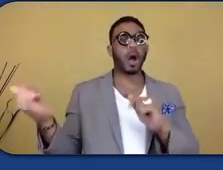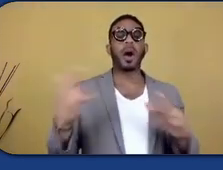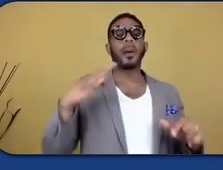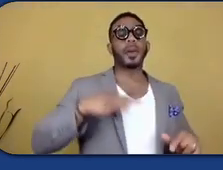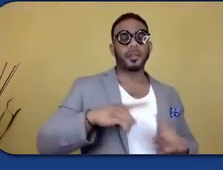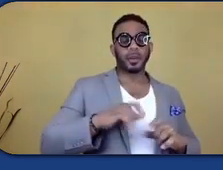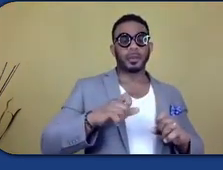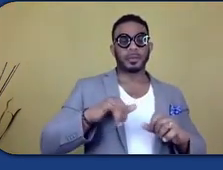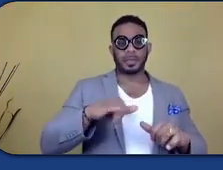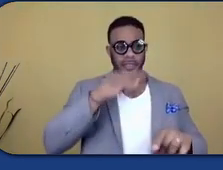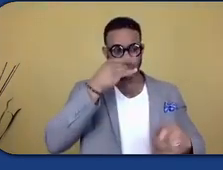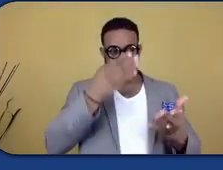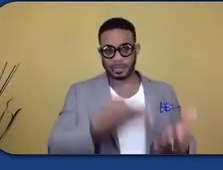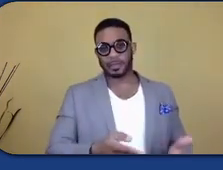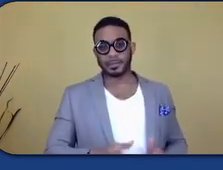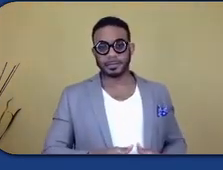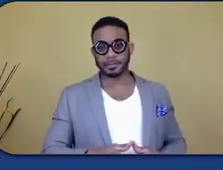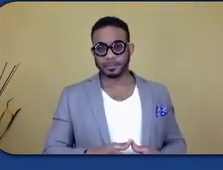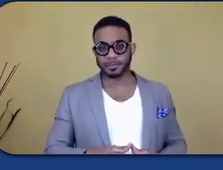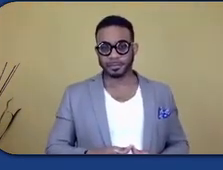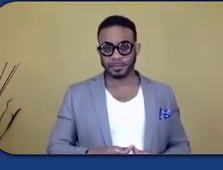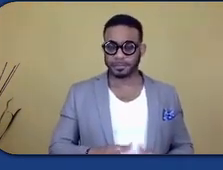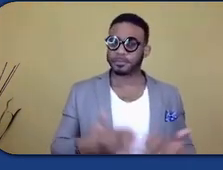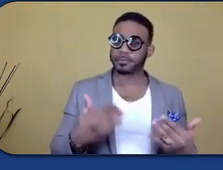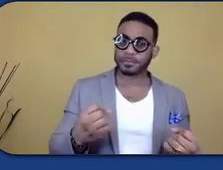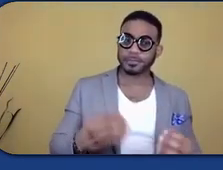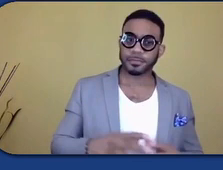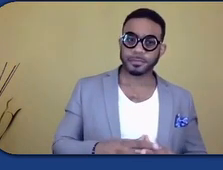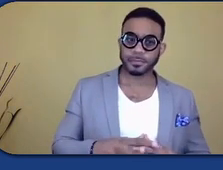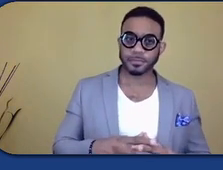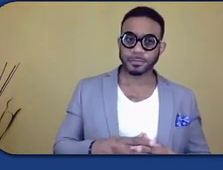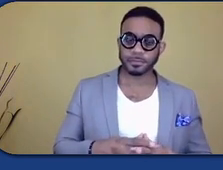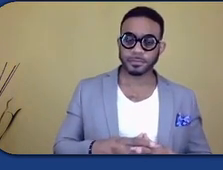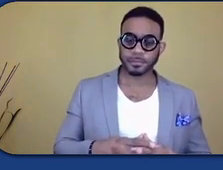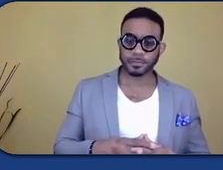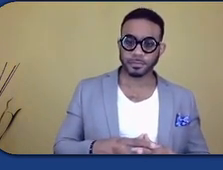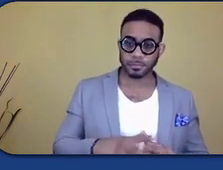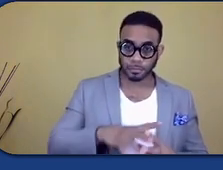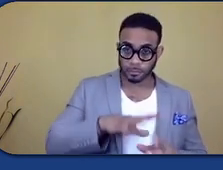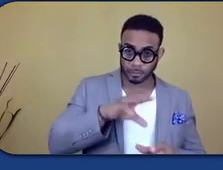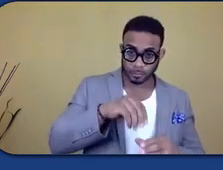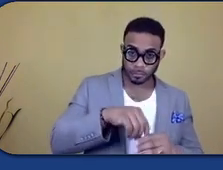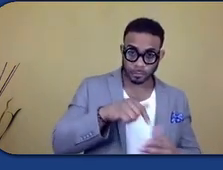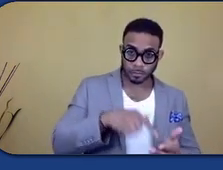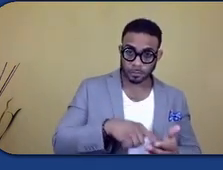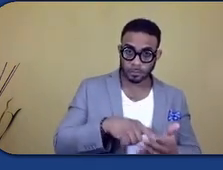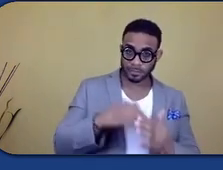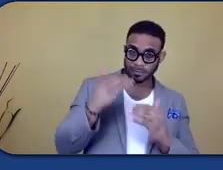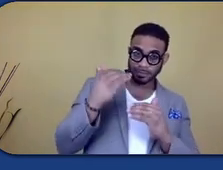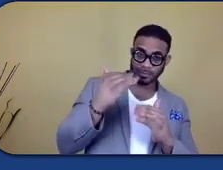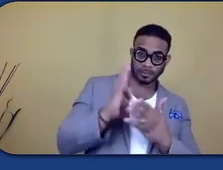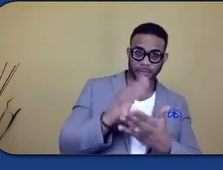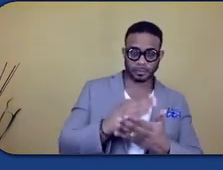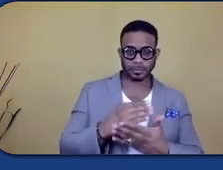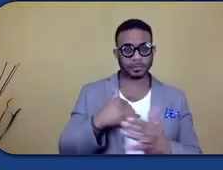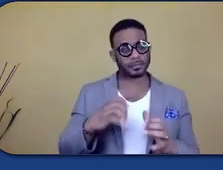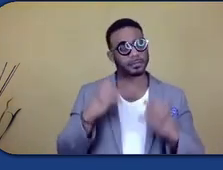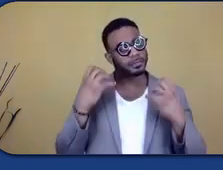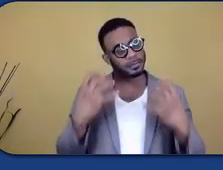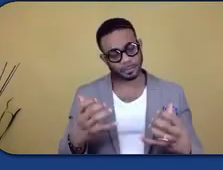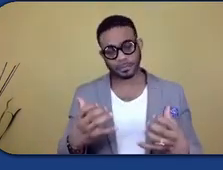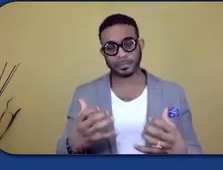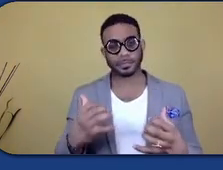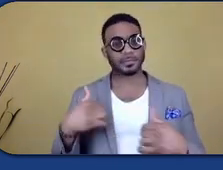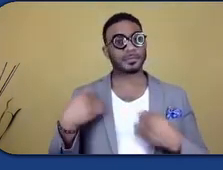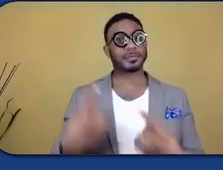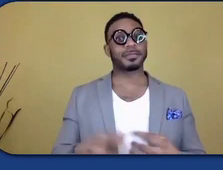at large, as we are going to also to build their skills and the capacities. So within the limited budget,